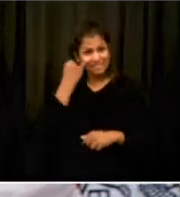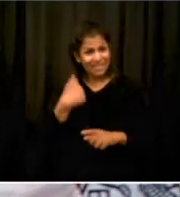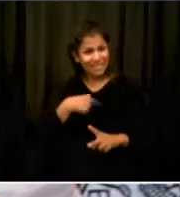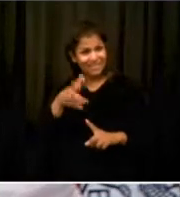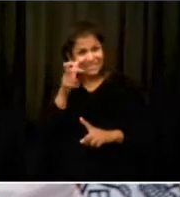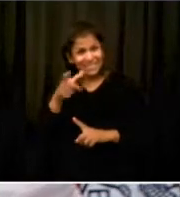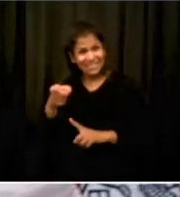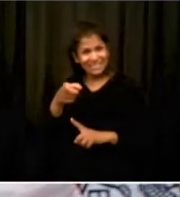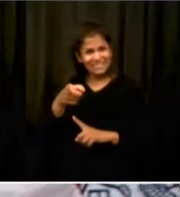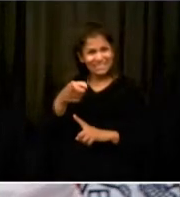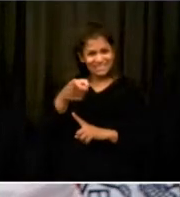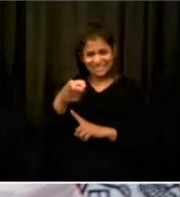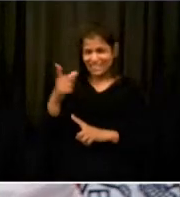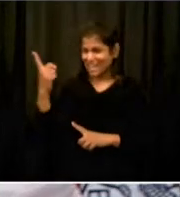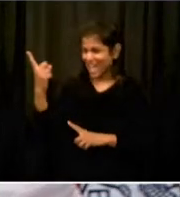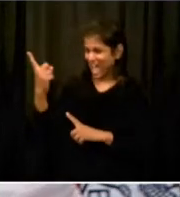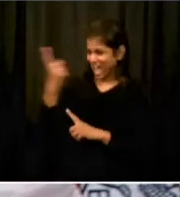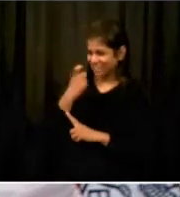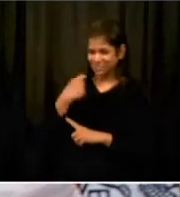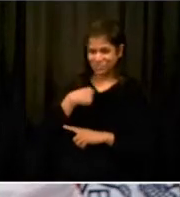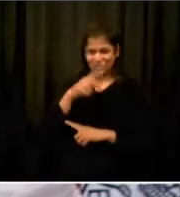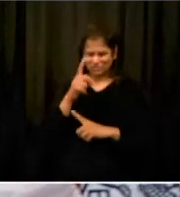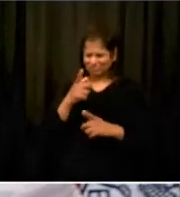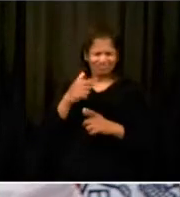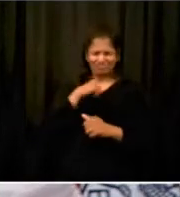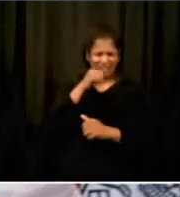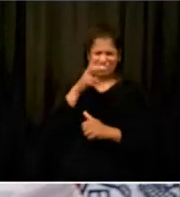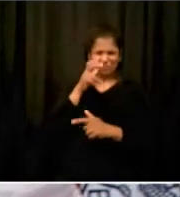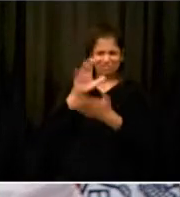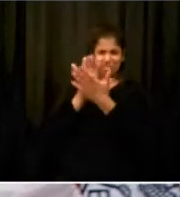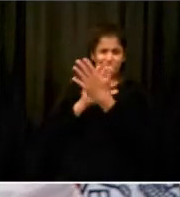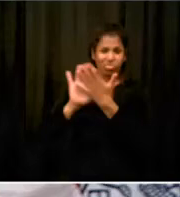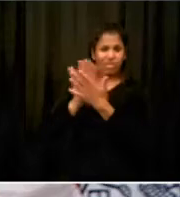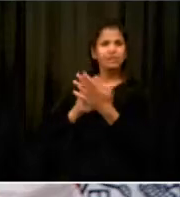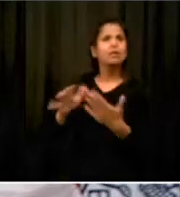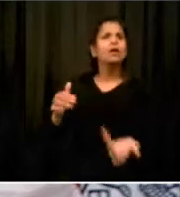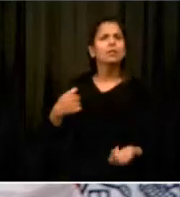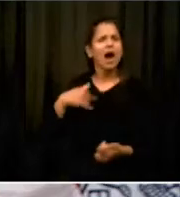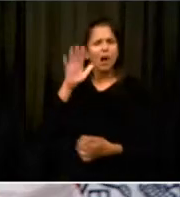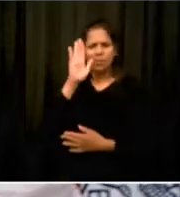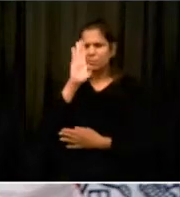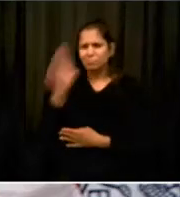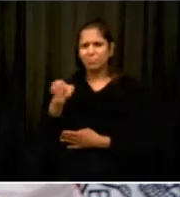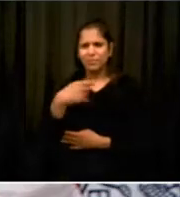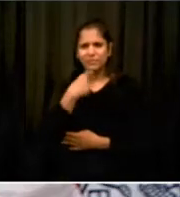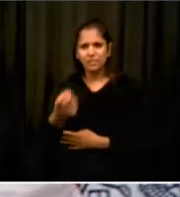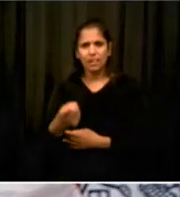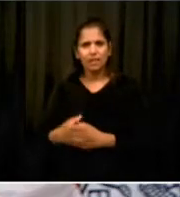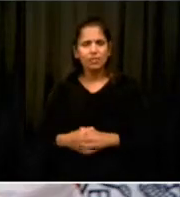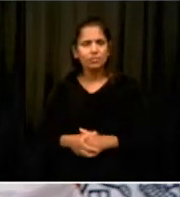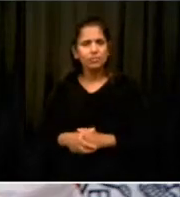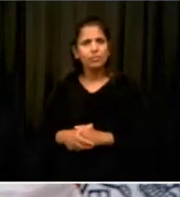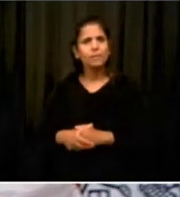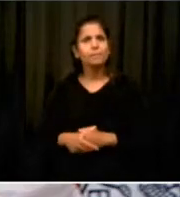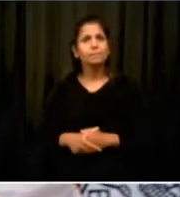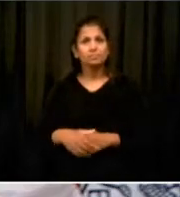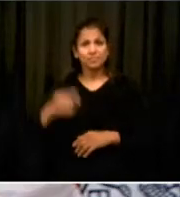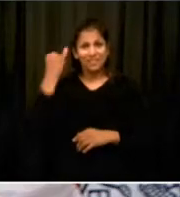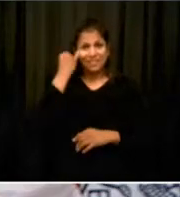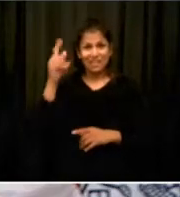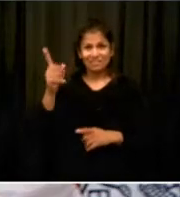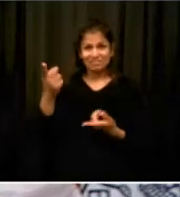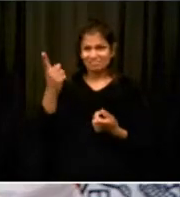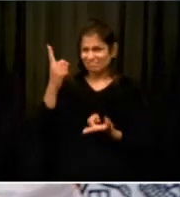to make decisions on their behalf. I want to let them know what I think. If a question doesn't make sense to me, I'm going to say it. Go